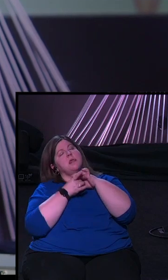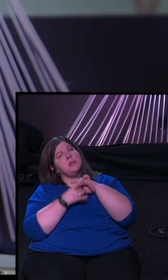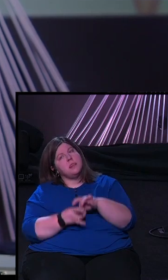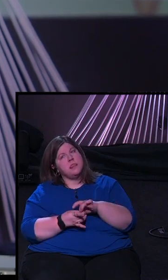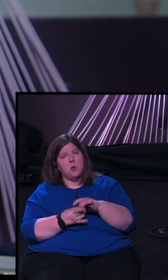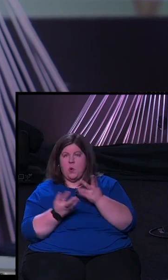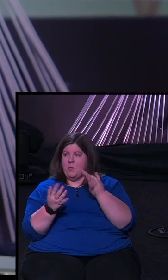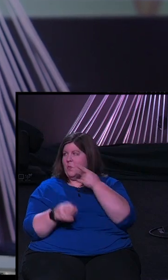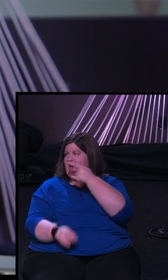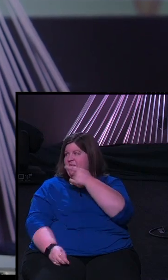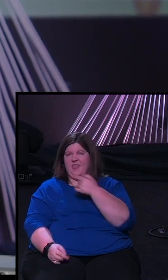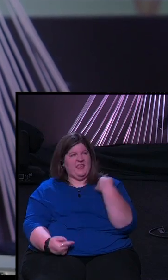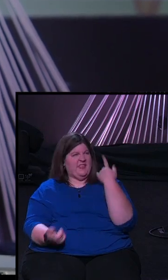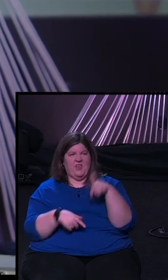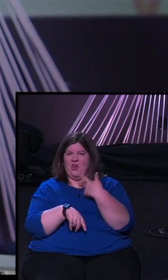this illustration forever.